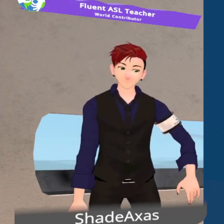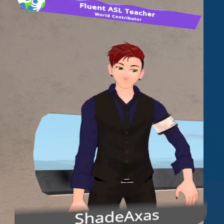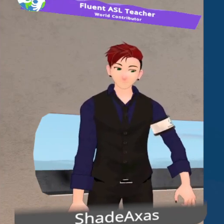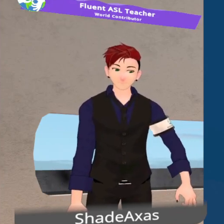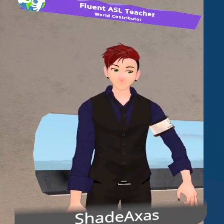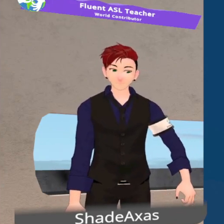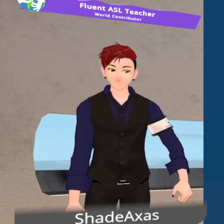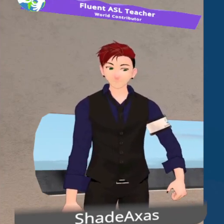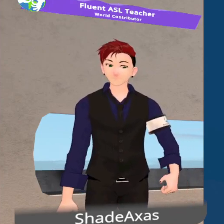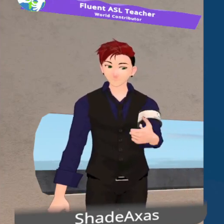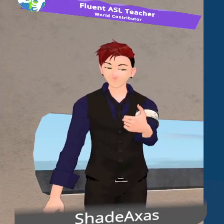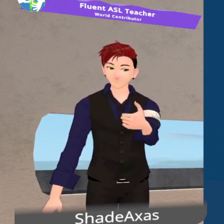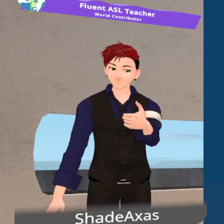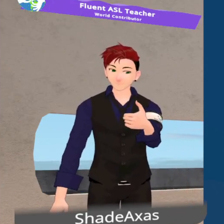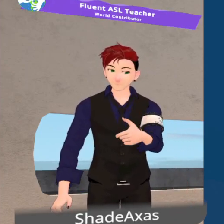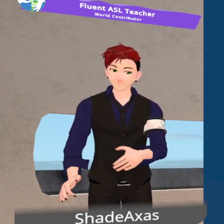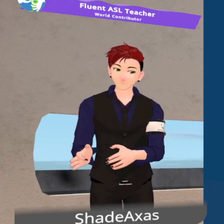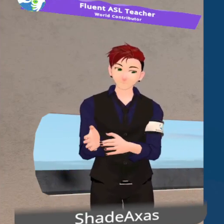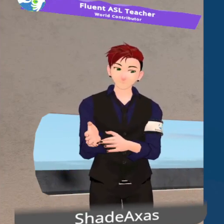All right.